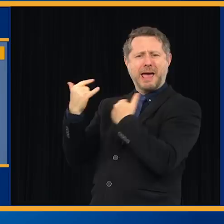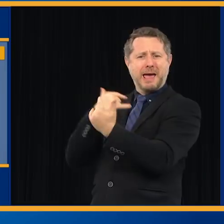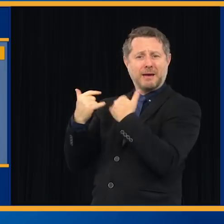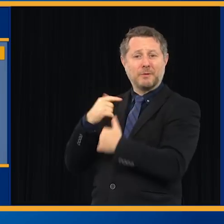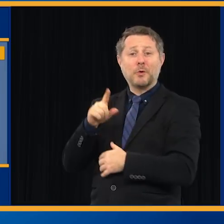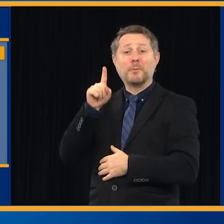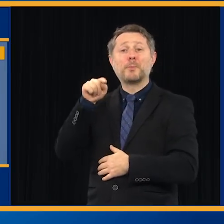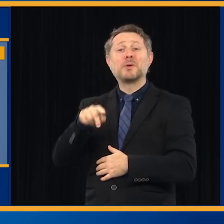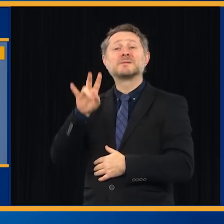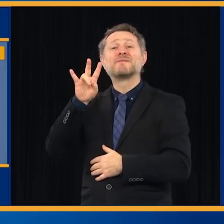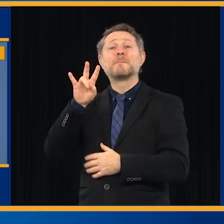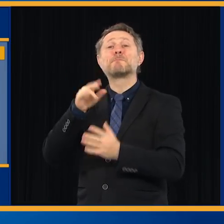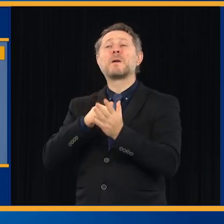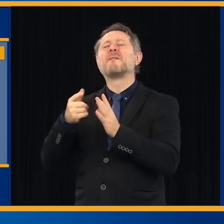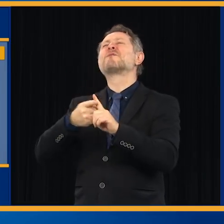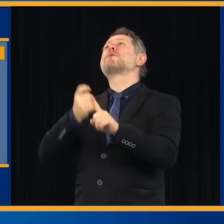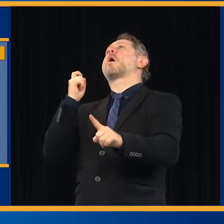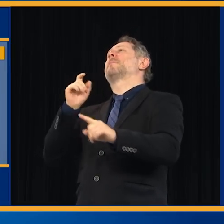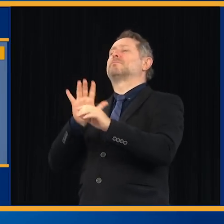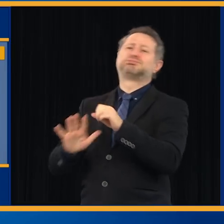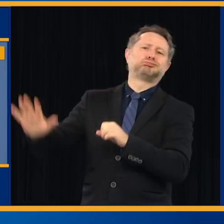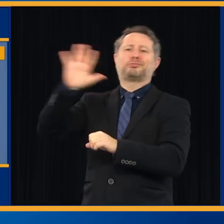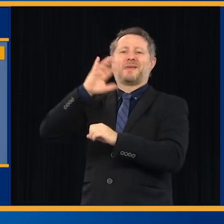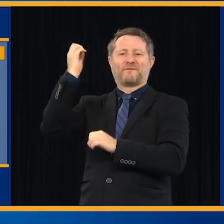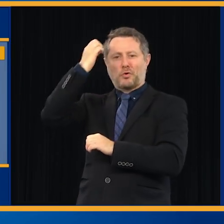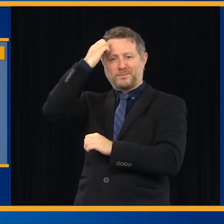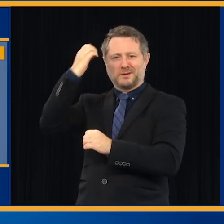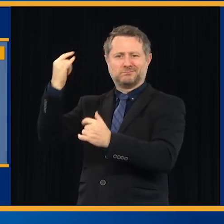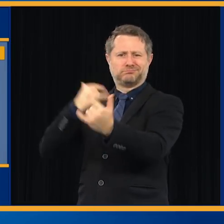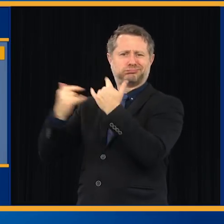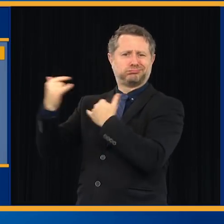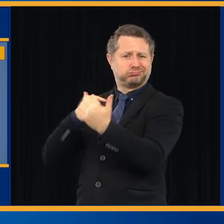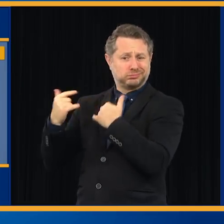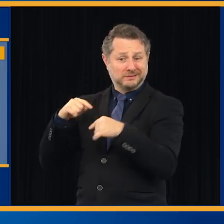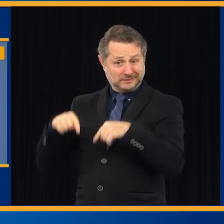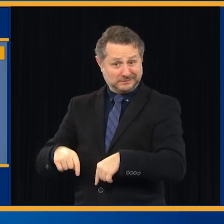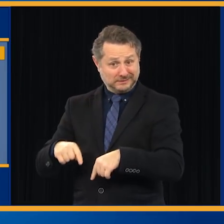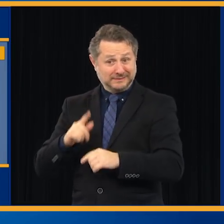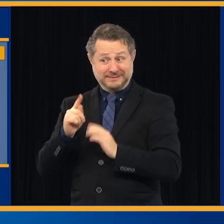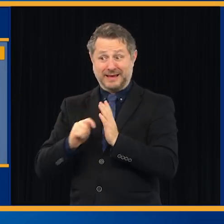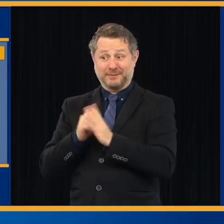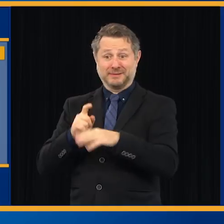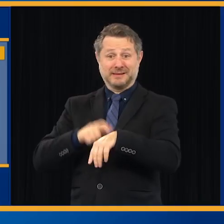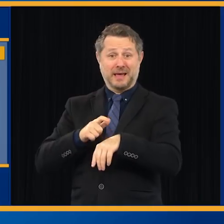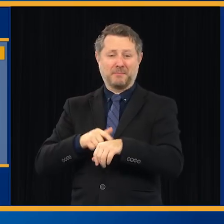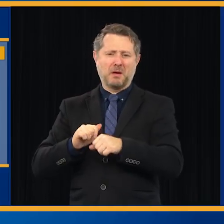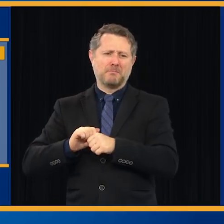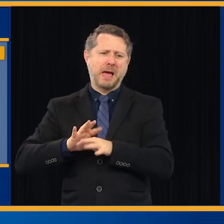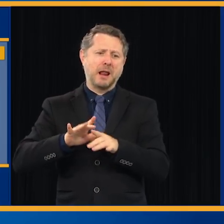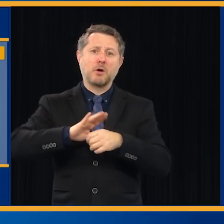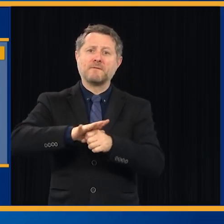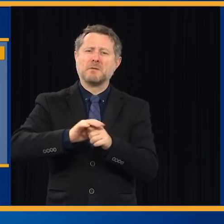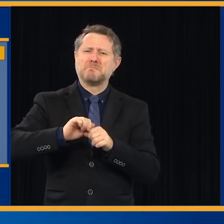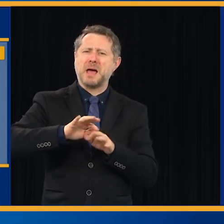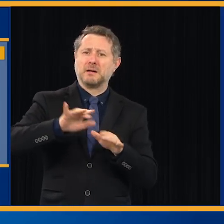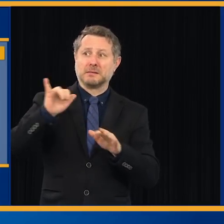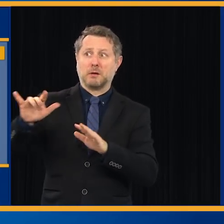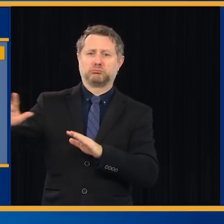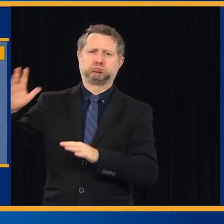European countries where the outbreak was spreading wildly and rapidly. So everybody's looking at